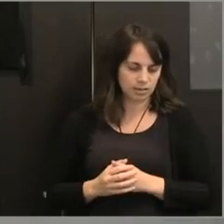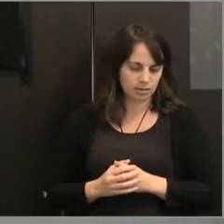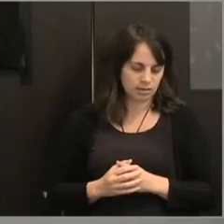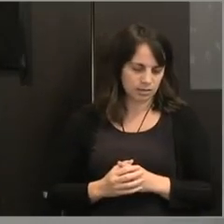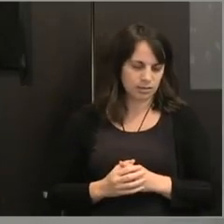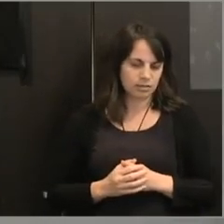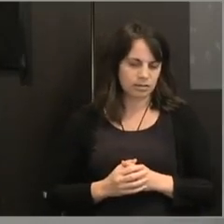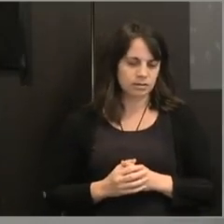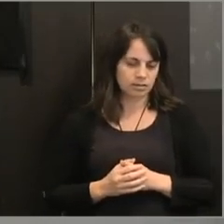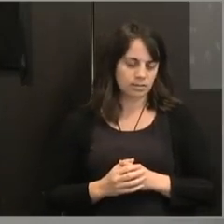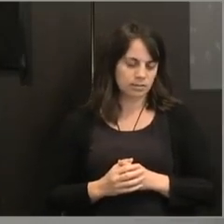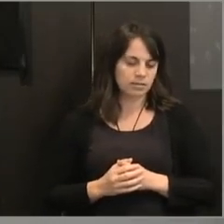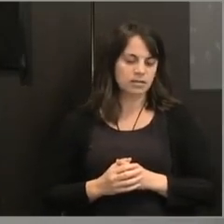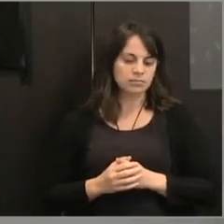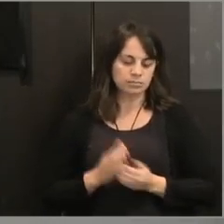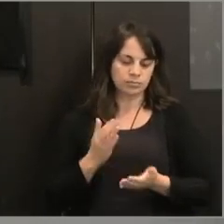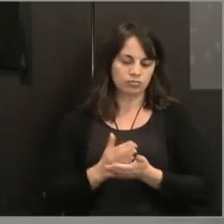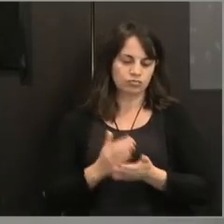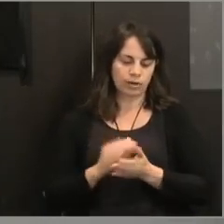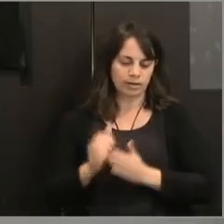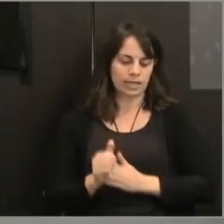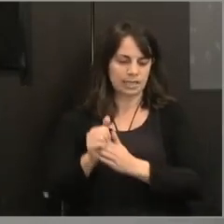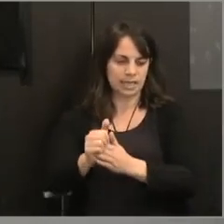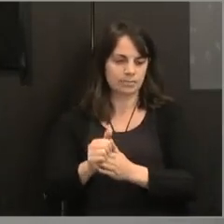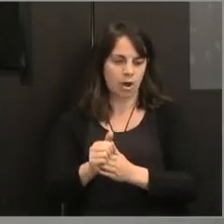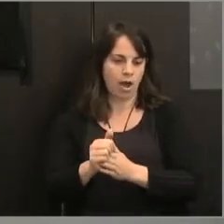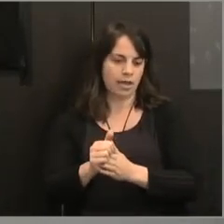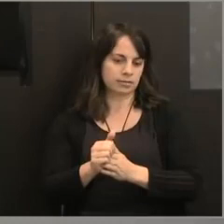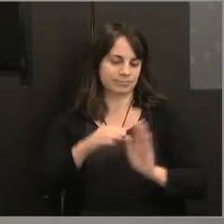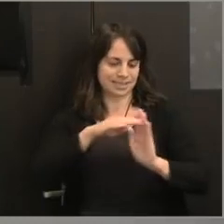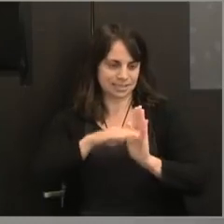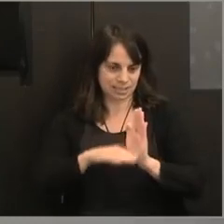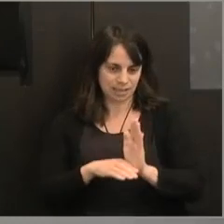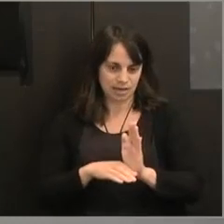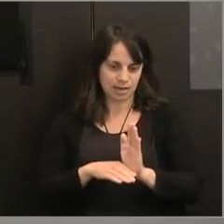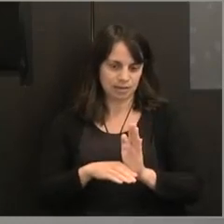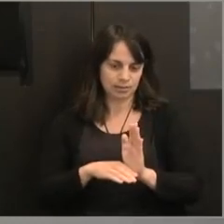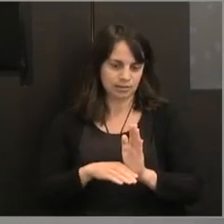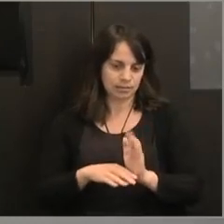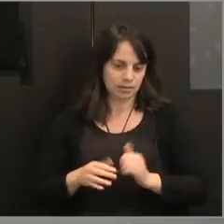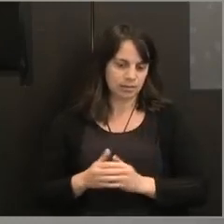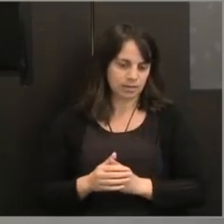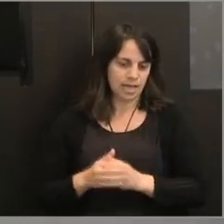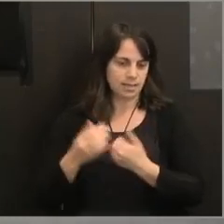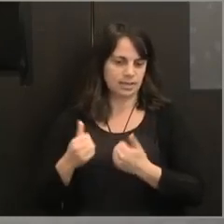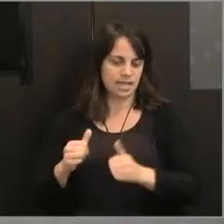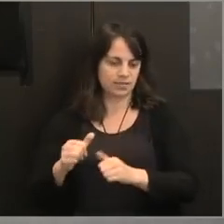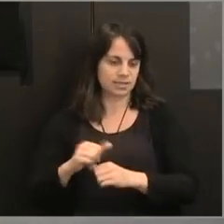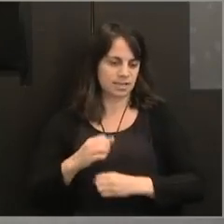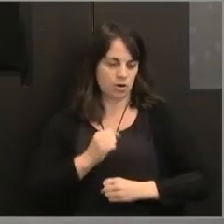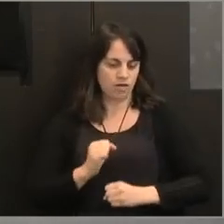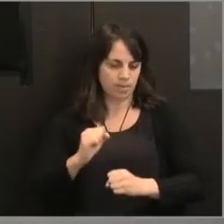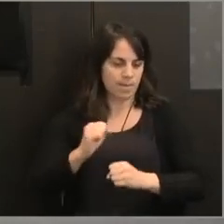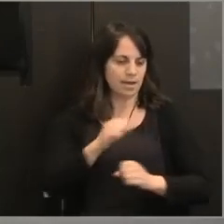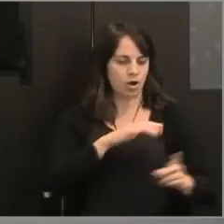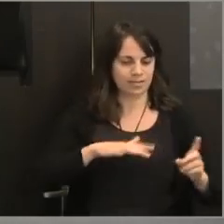and prescribed by tikanga, which in turn was given efficacy by the mana of the iwi